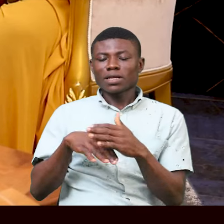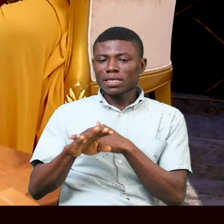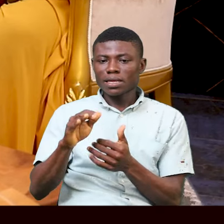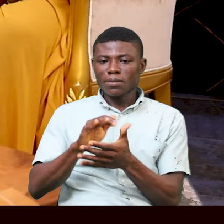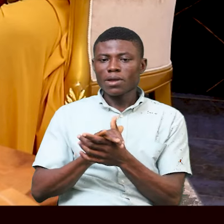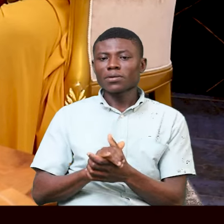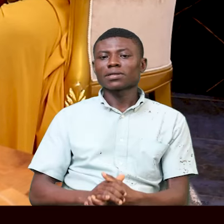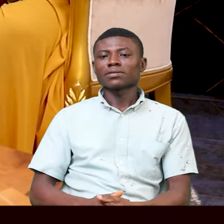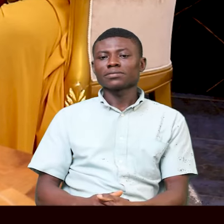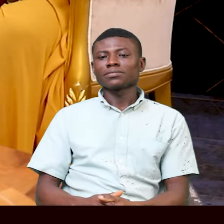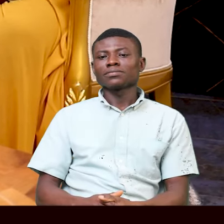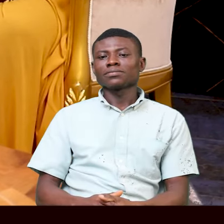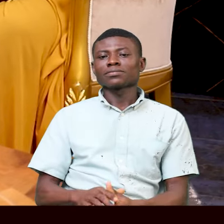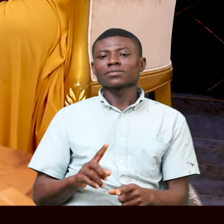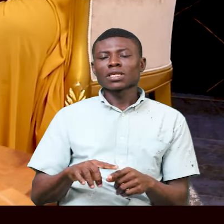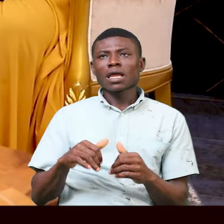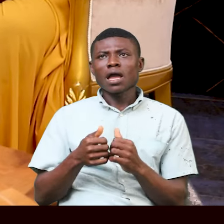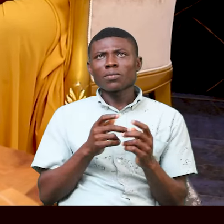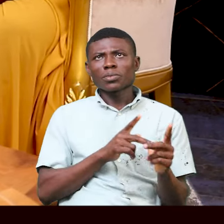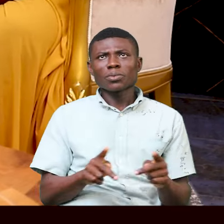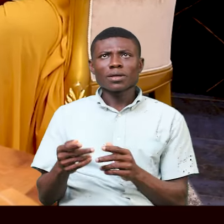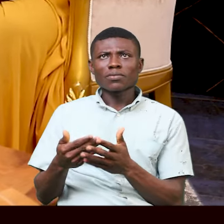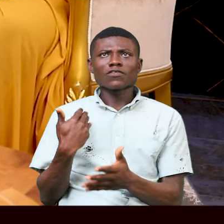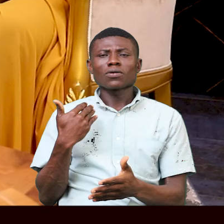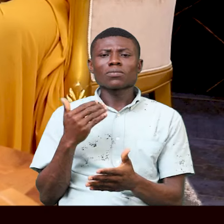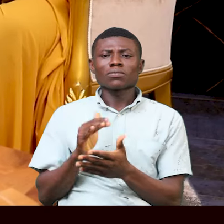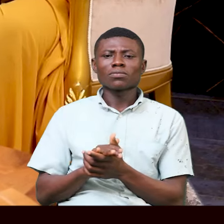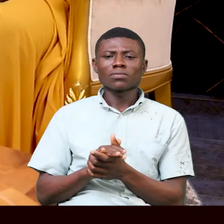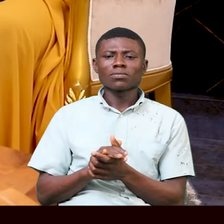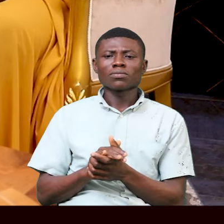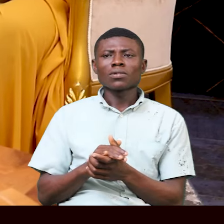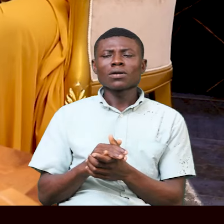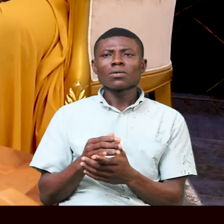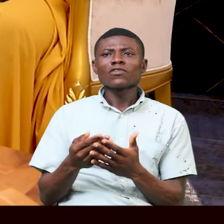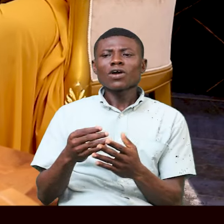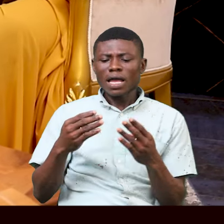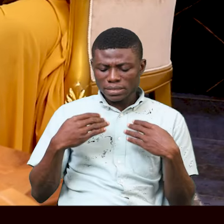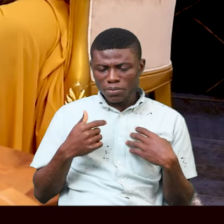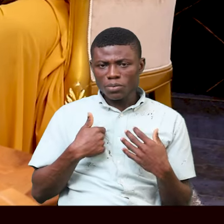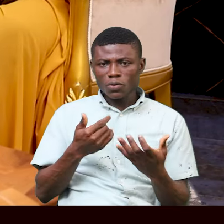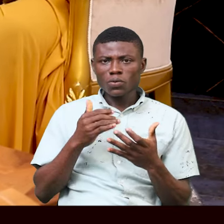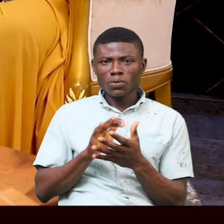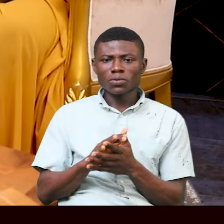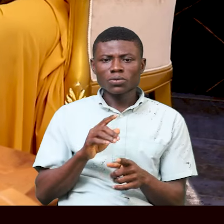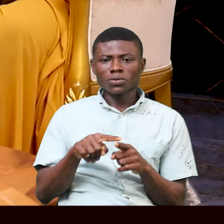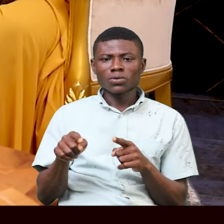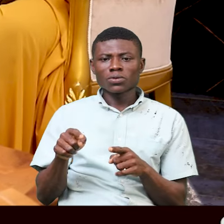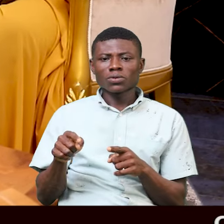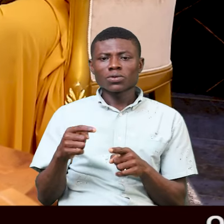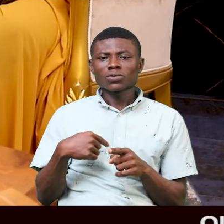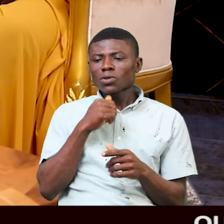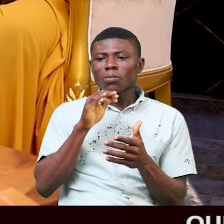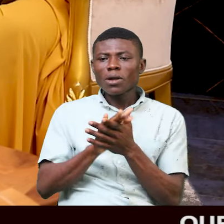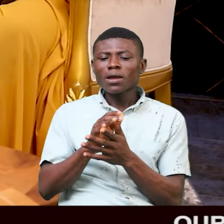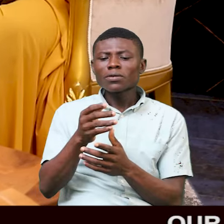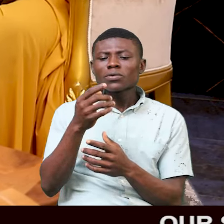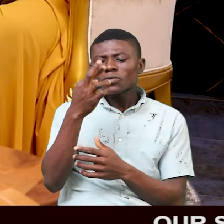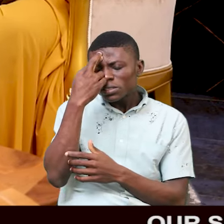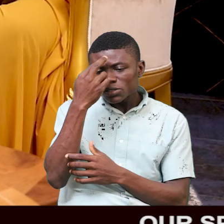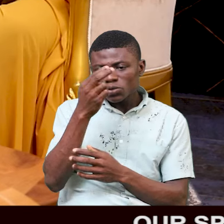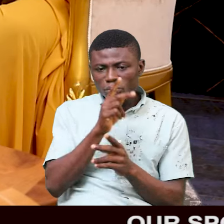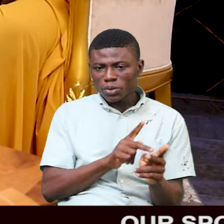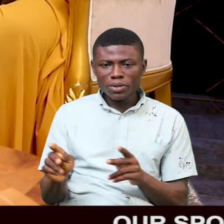welcome. Papa, how prepared were you, answer, now? What can I do? Actually, Mama. You don't marry because you are prepared.